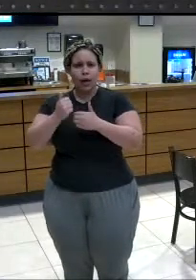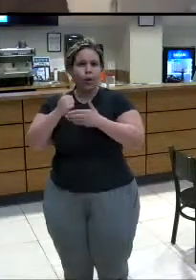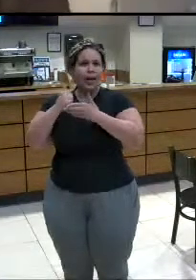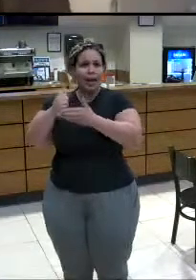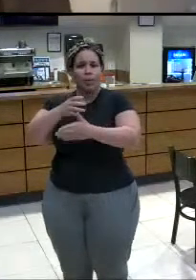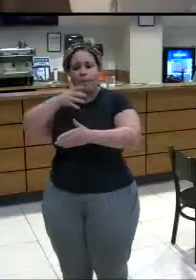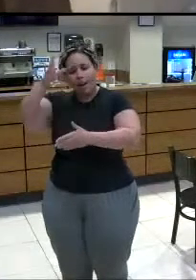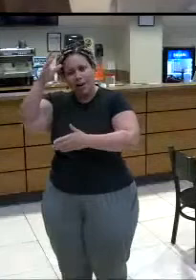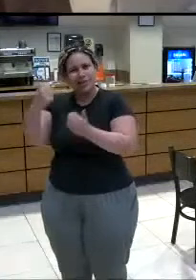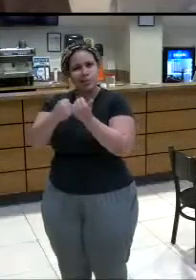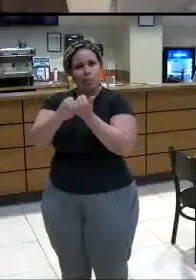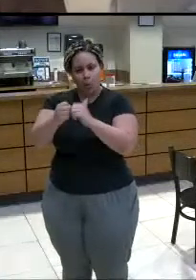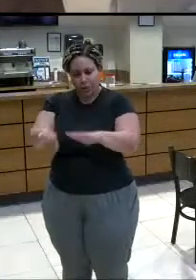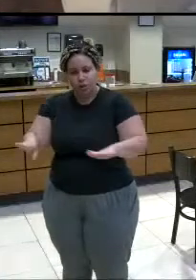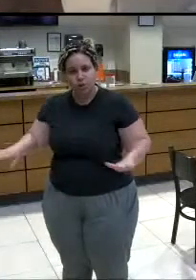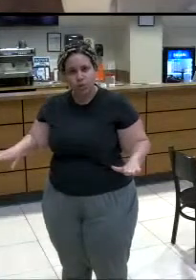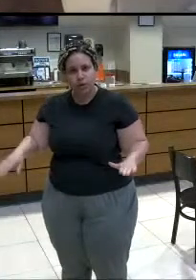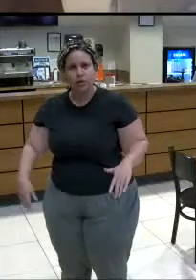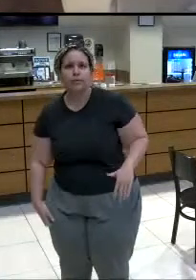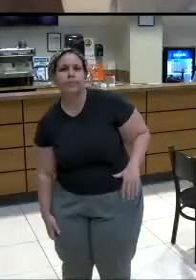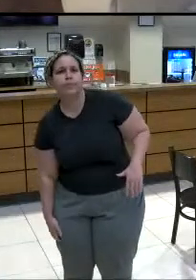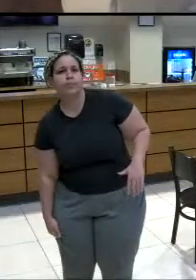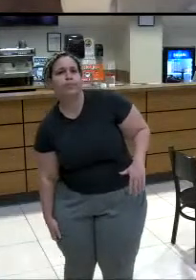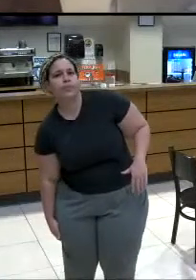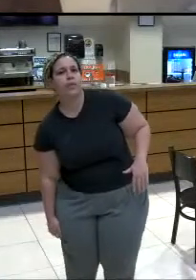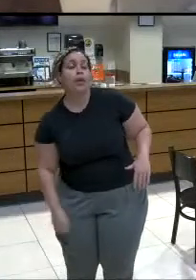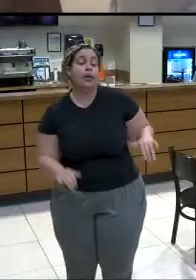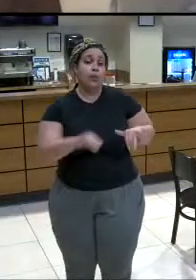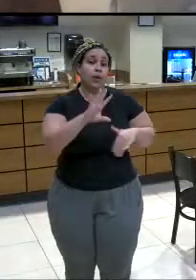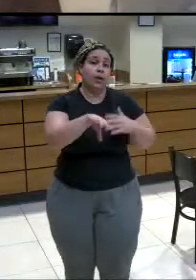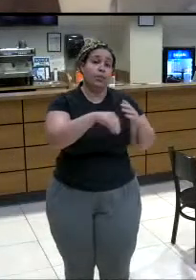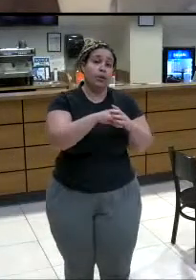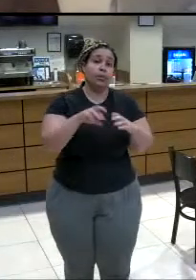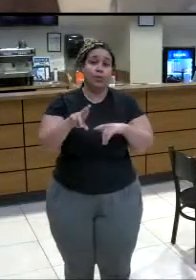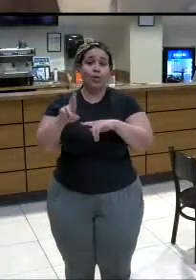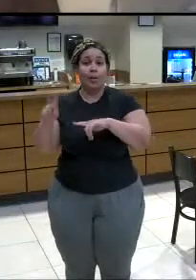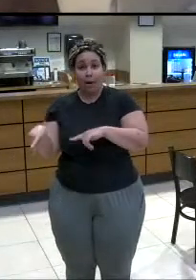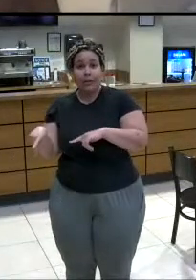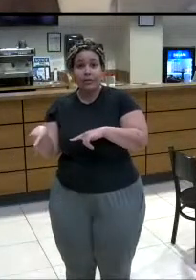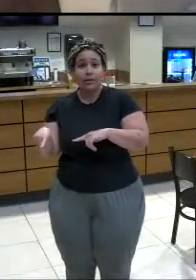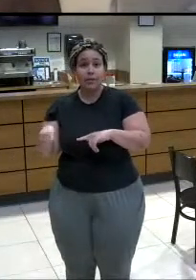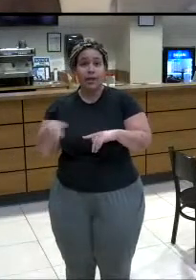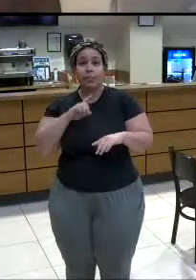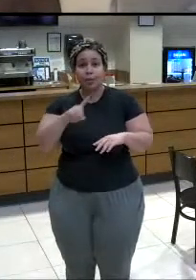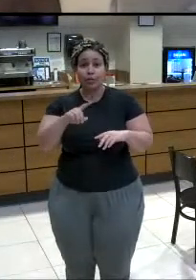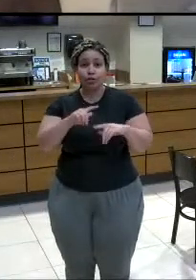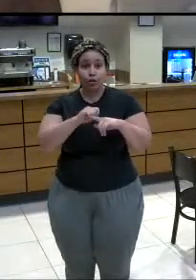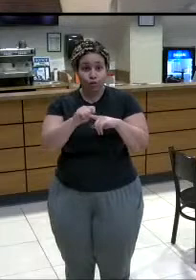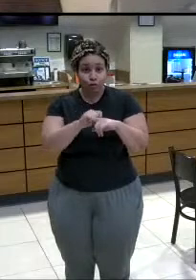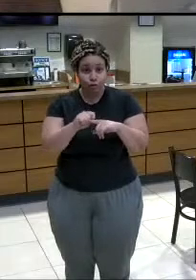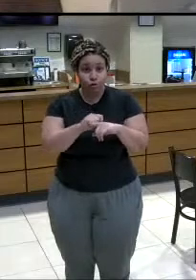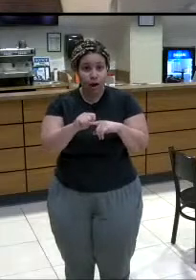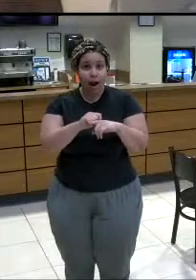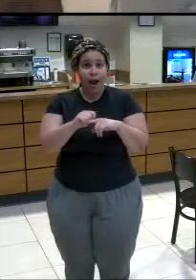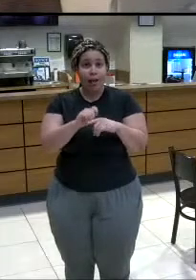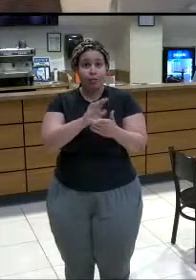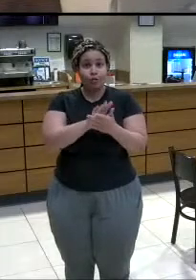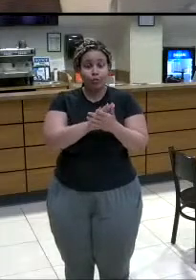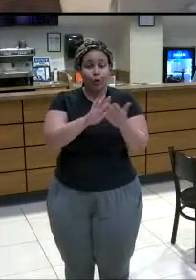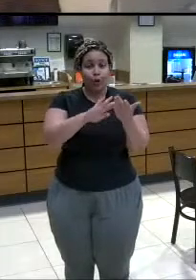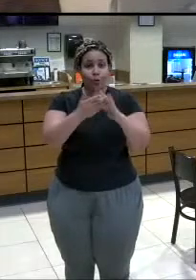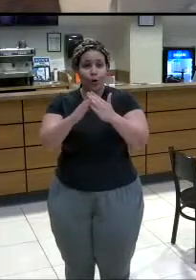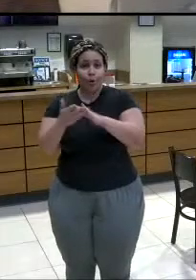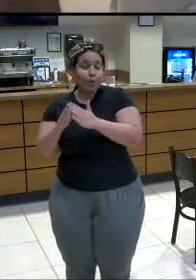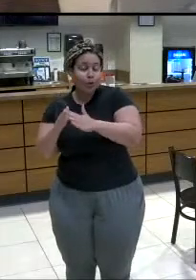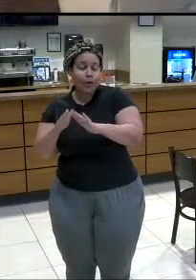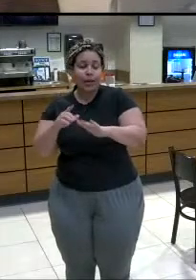So as we are implementing restorative approaches, we do want to make sure that we train our school community on what that is. You can't implement something and